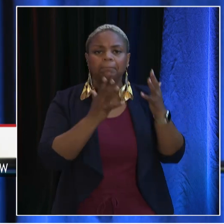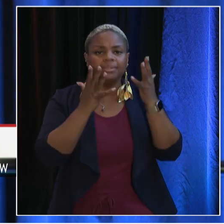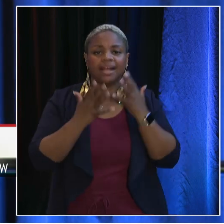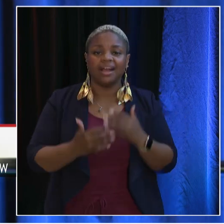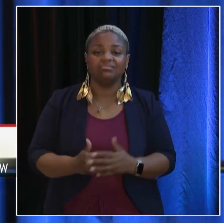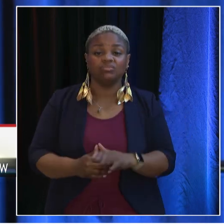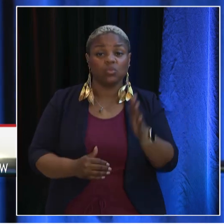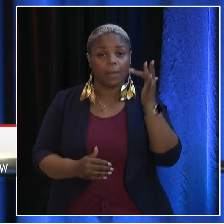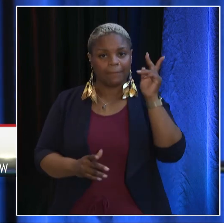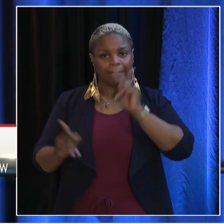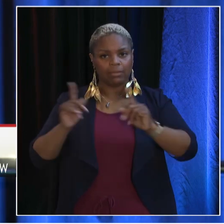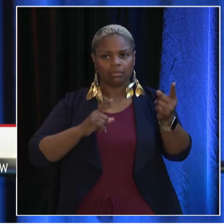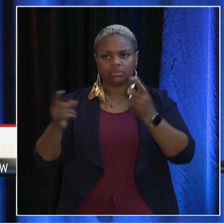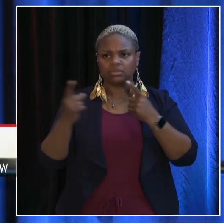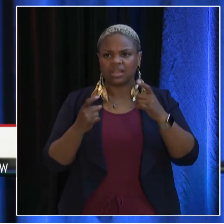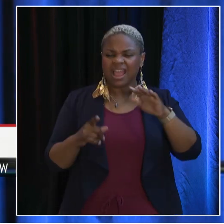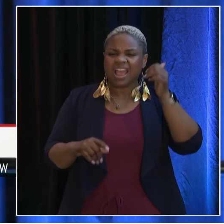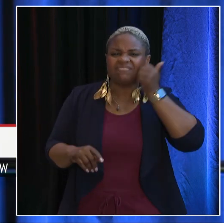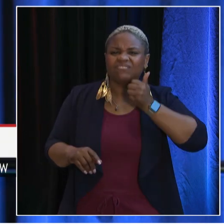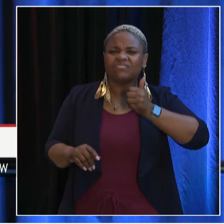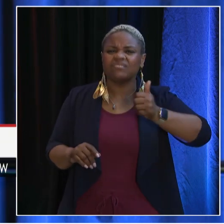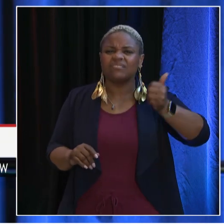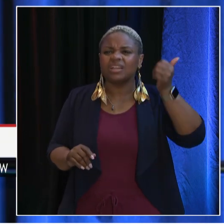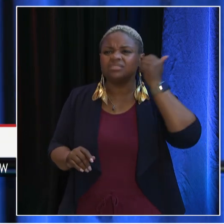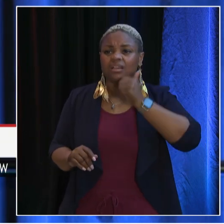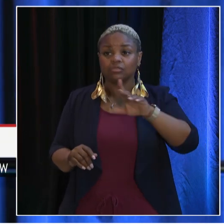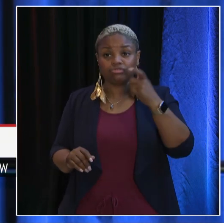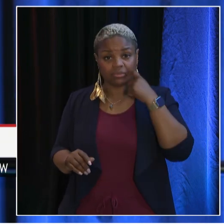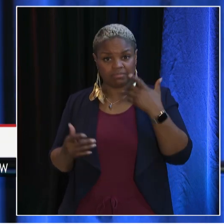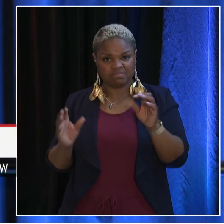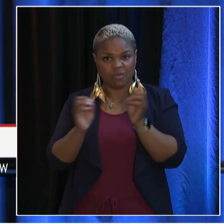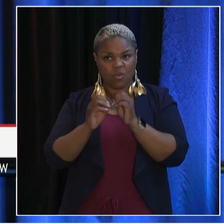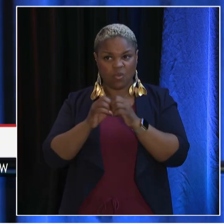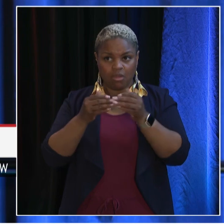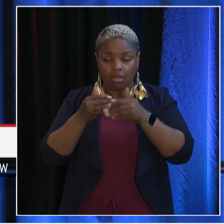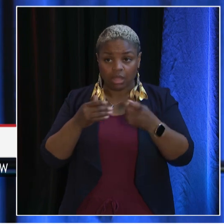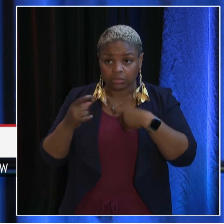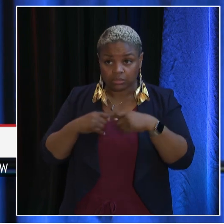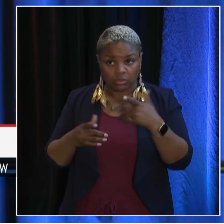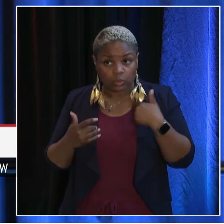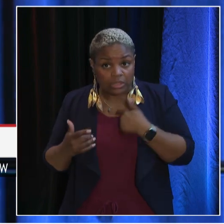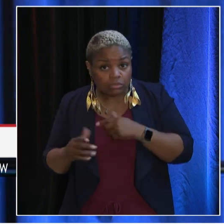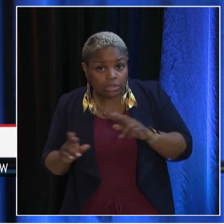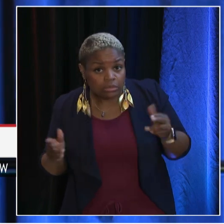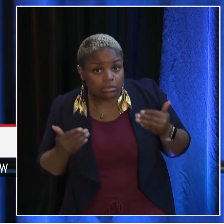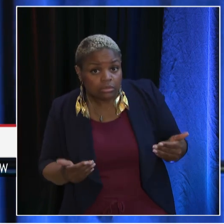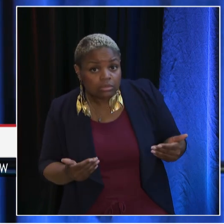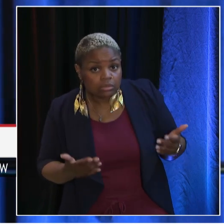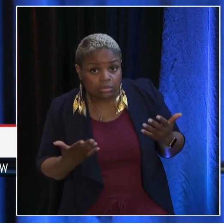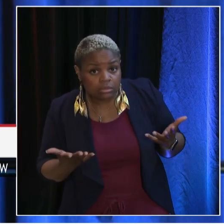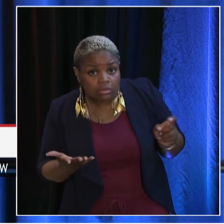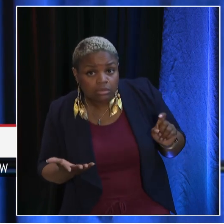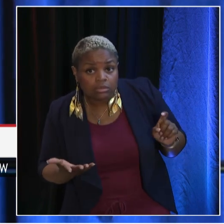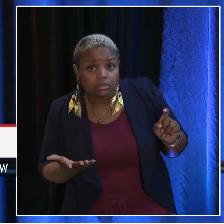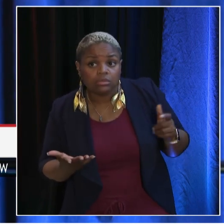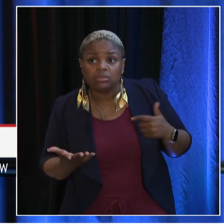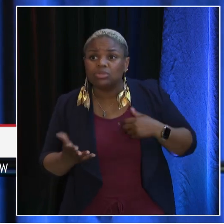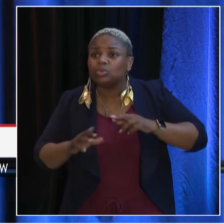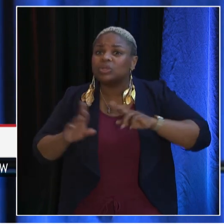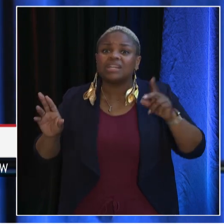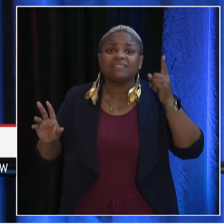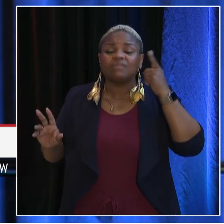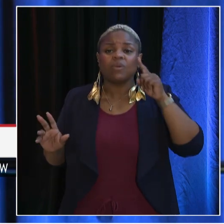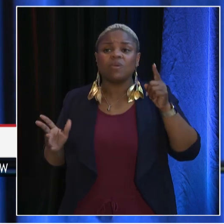day, especially lately, are we ready? Are we ready for a massive assault on